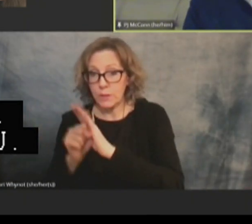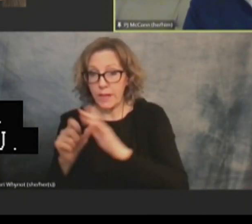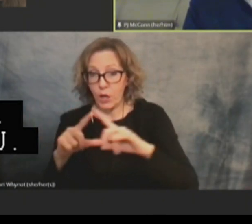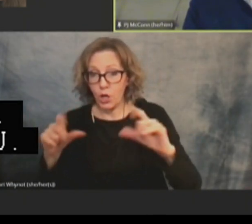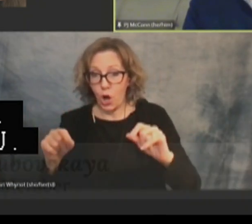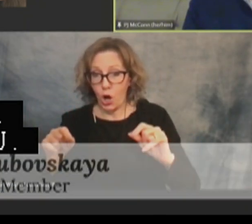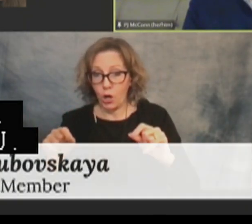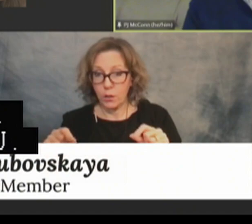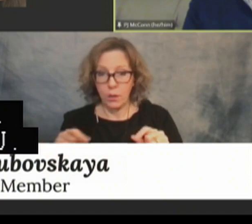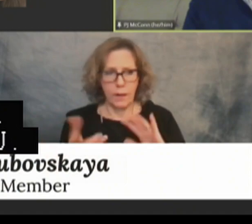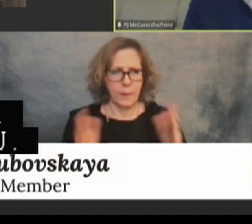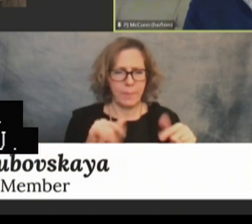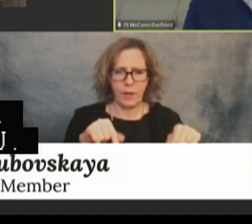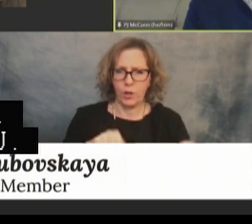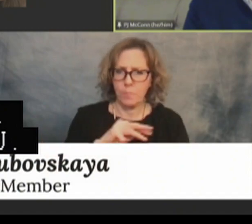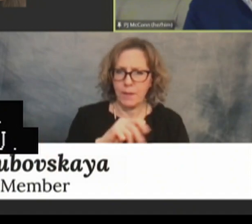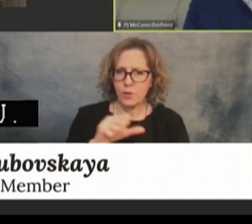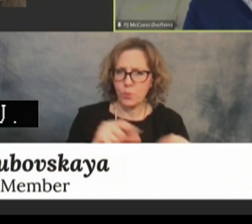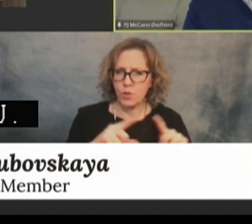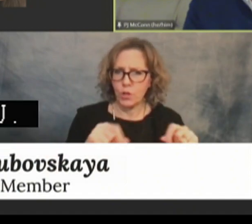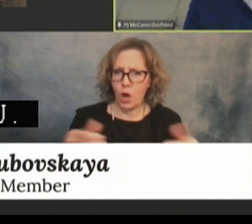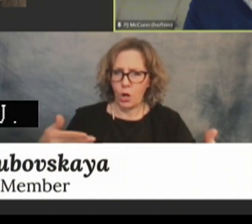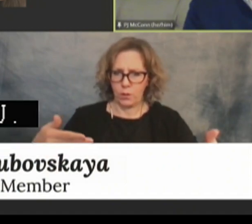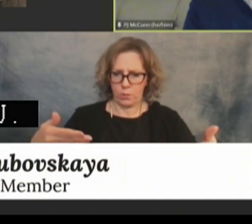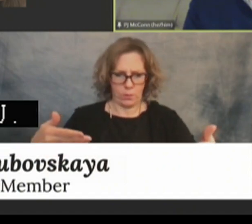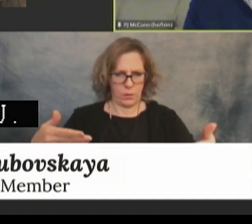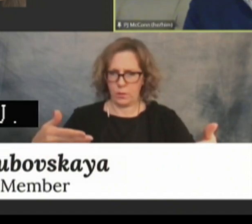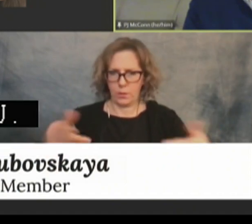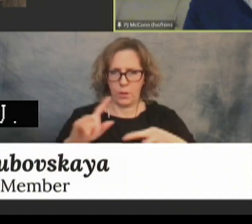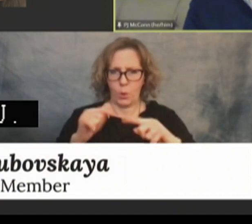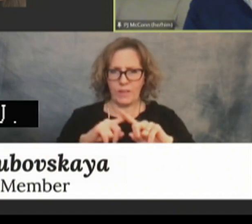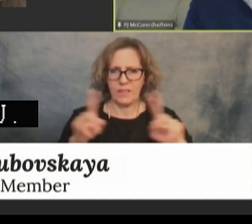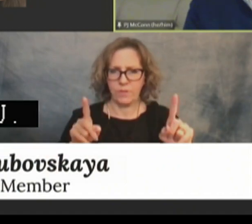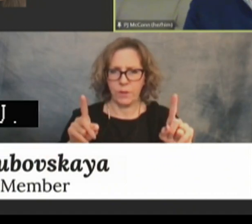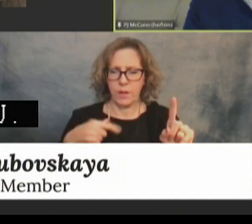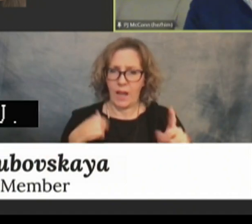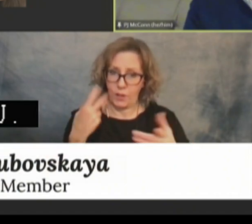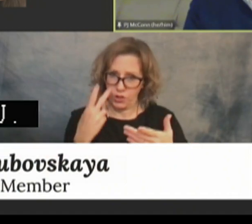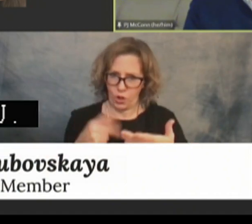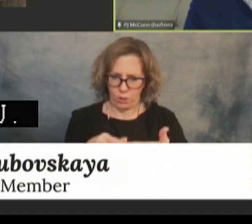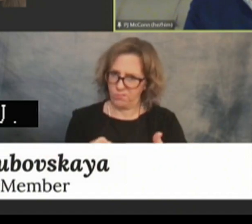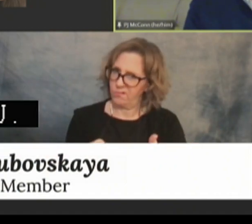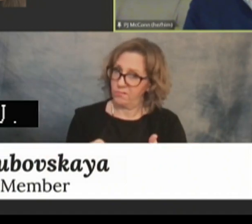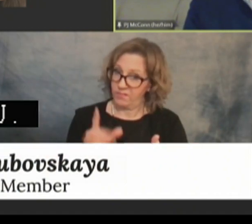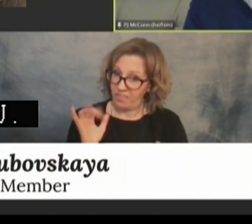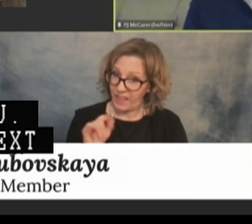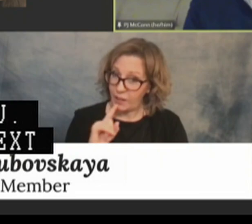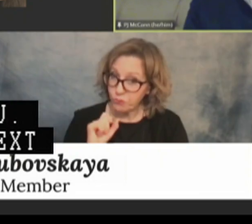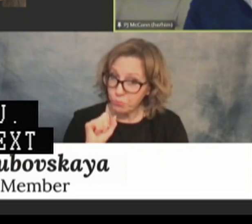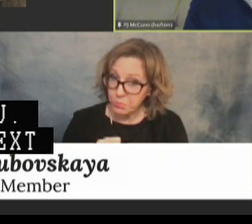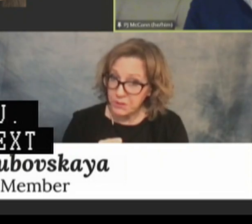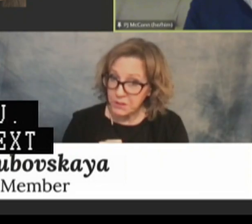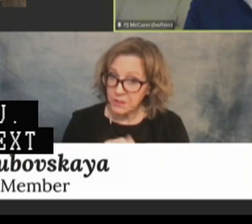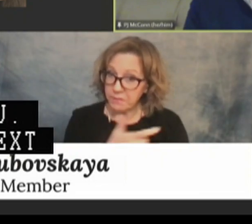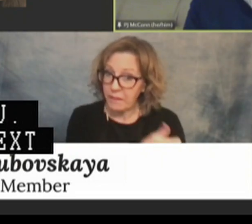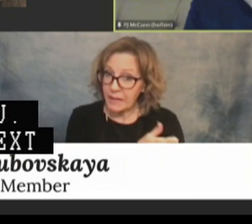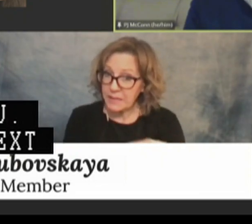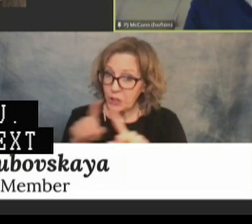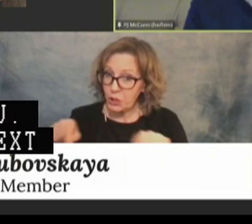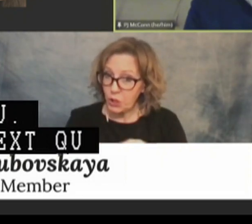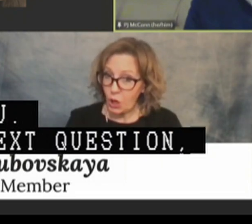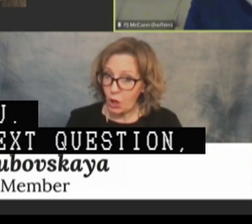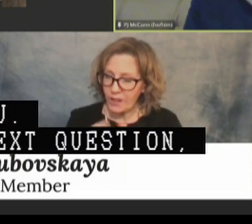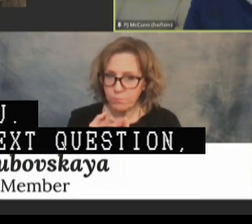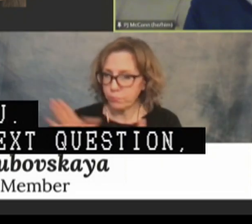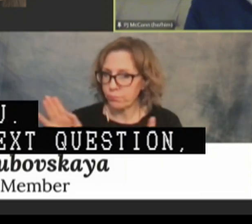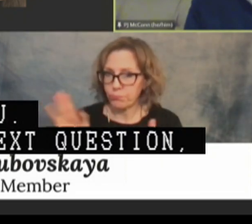you right now picture, but when I was looking at the company, like, is that the vaccine card? Like, okay. I just never seen those. So what do